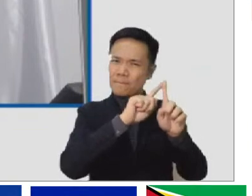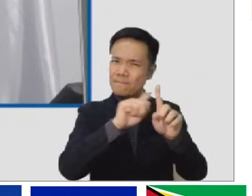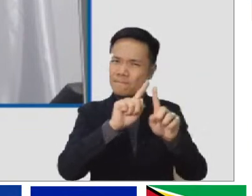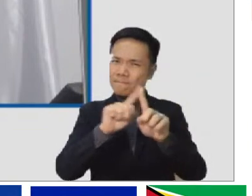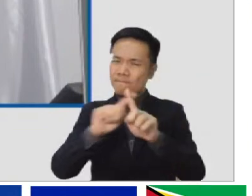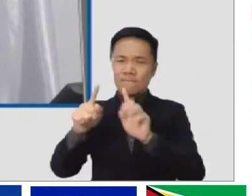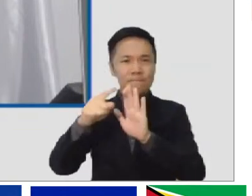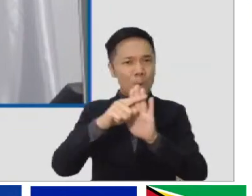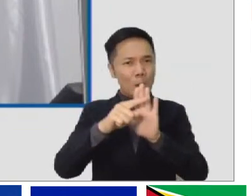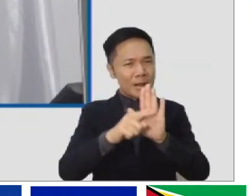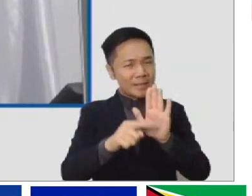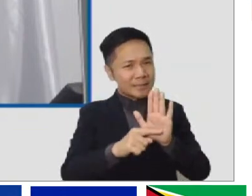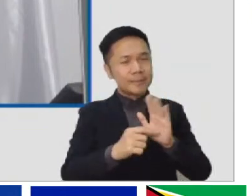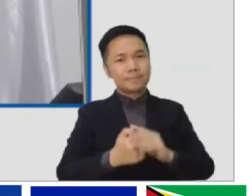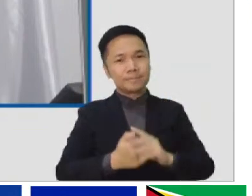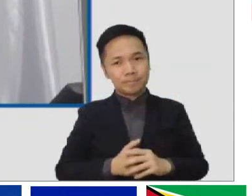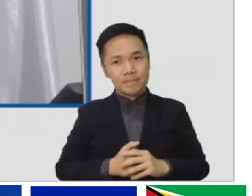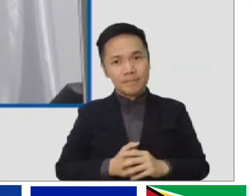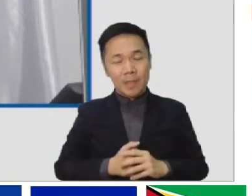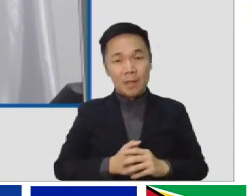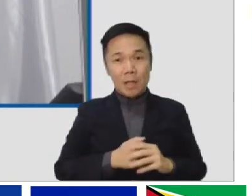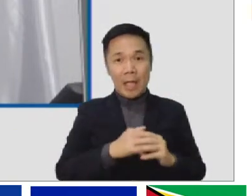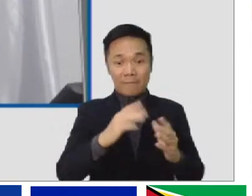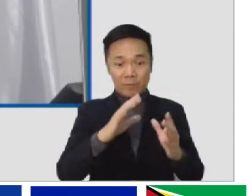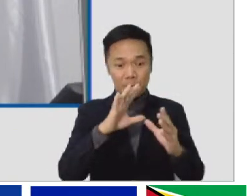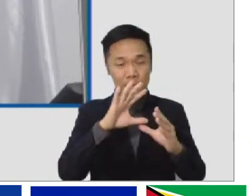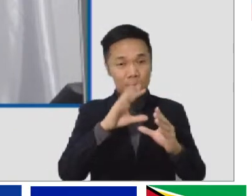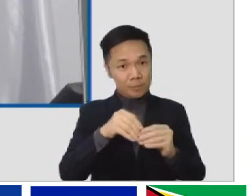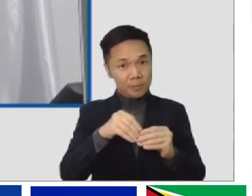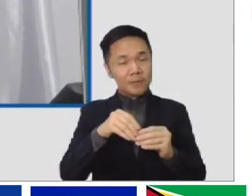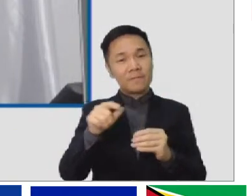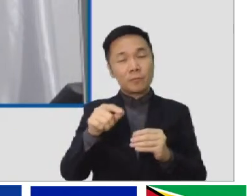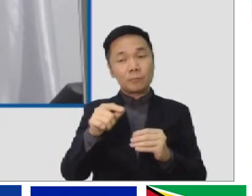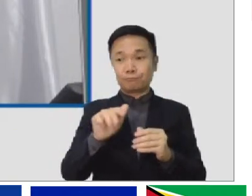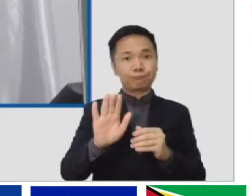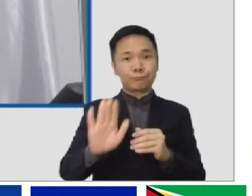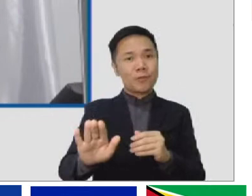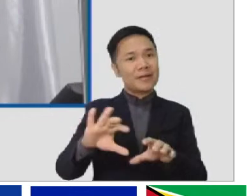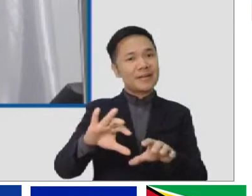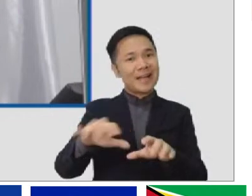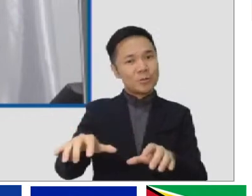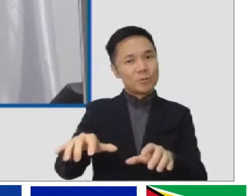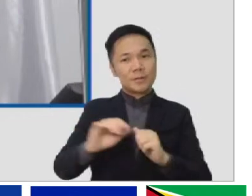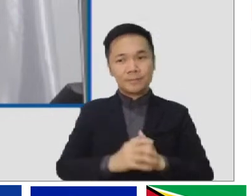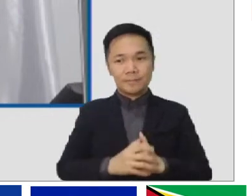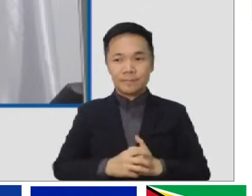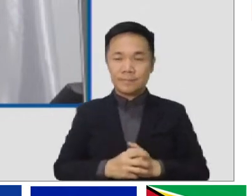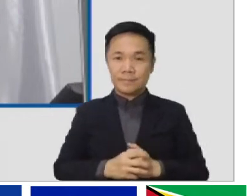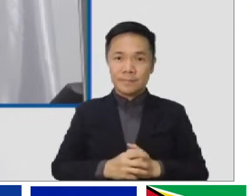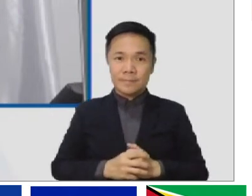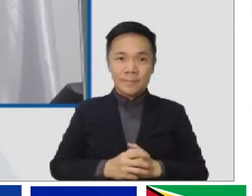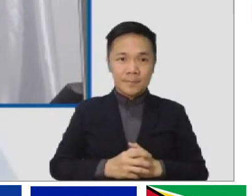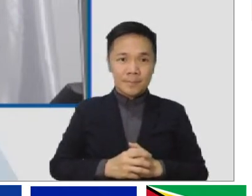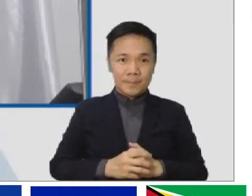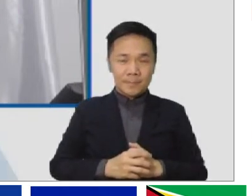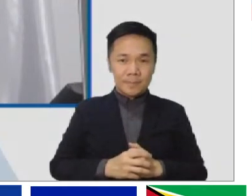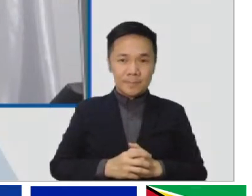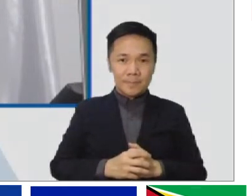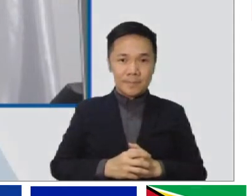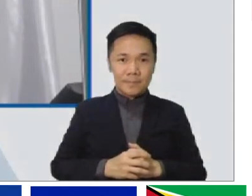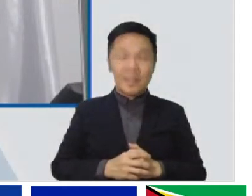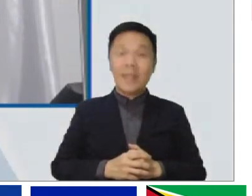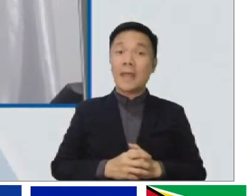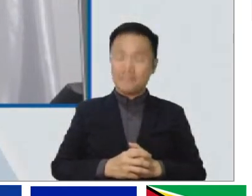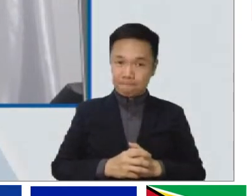comprehensive way, nationwide as well. And we also have the different conceptual approaches. We